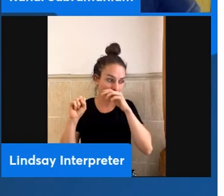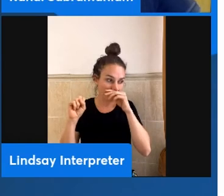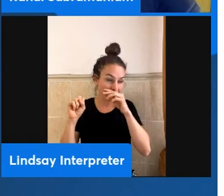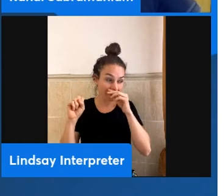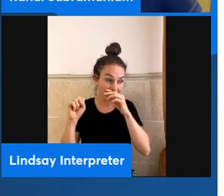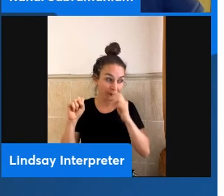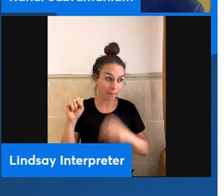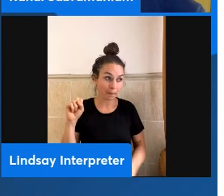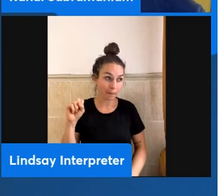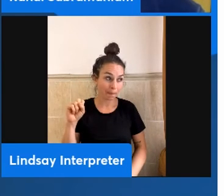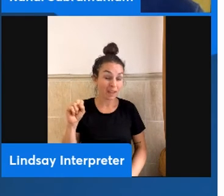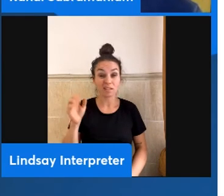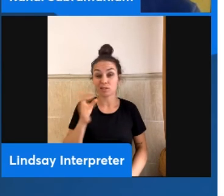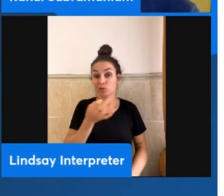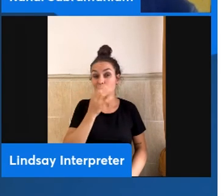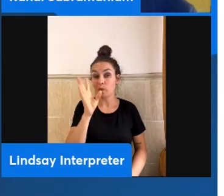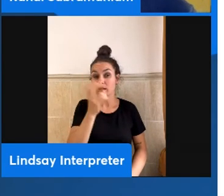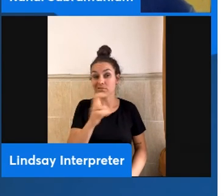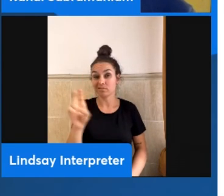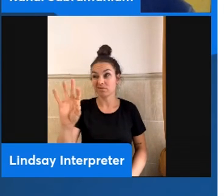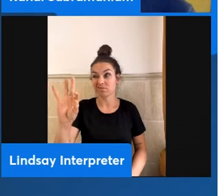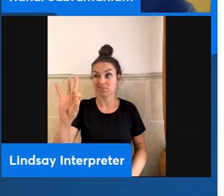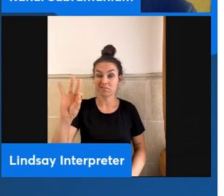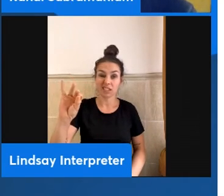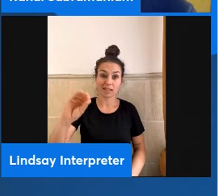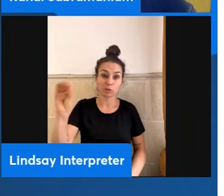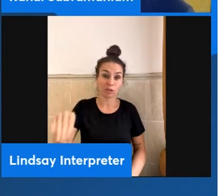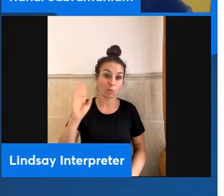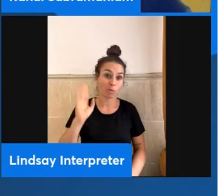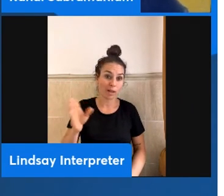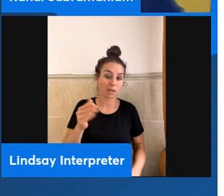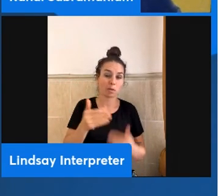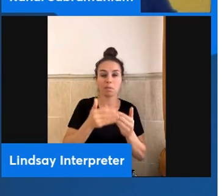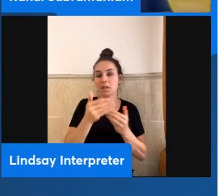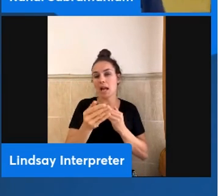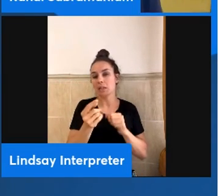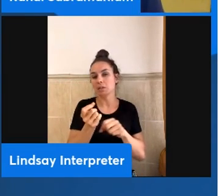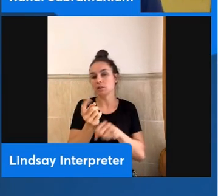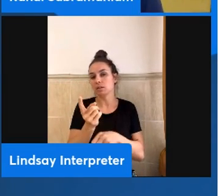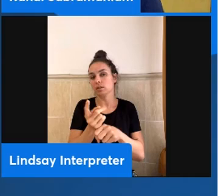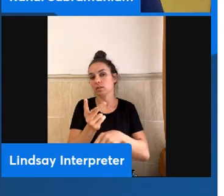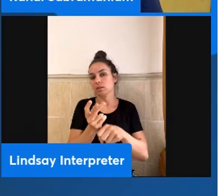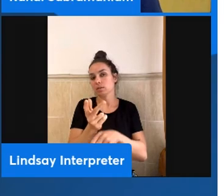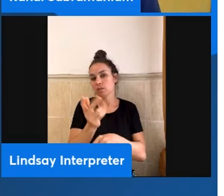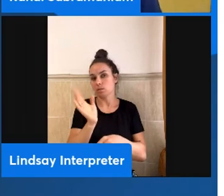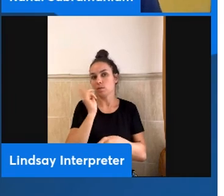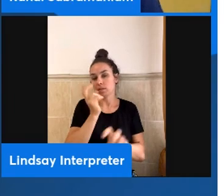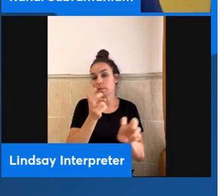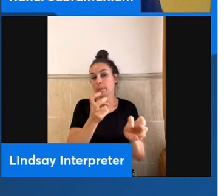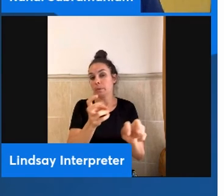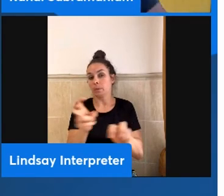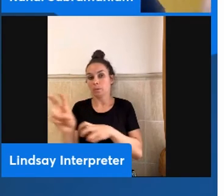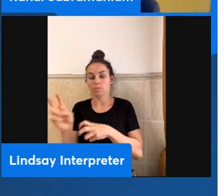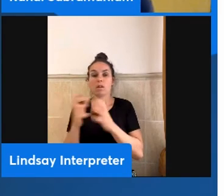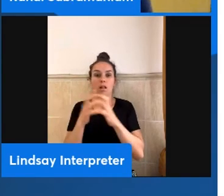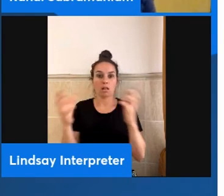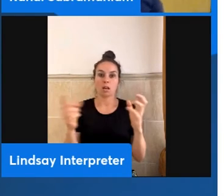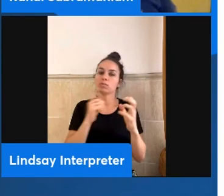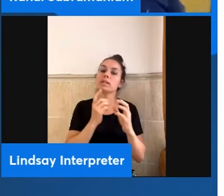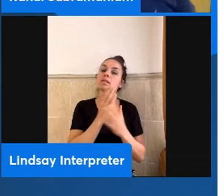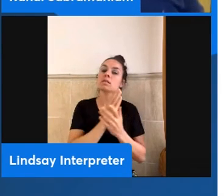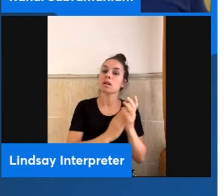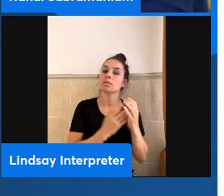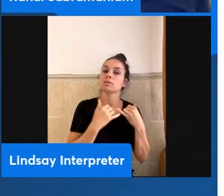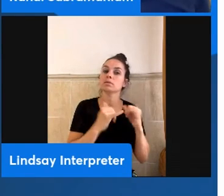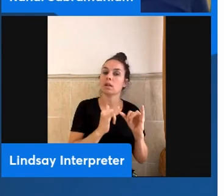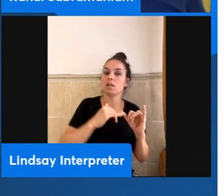be 90% of workloads that we're talking about here. Over the next few years, there's still a very, very huge chunk of workloads that are yet to